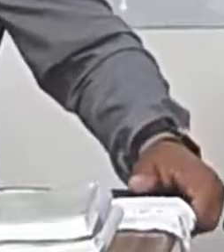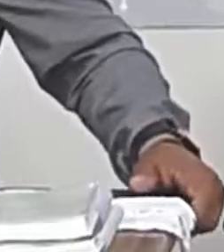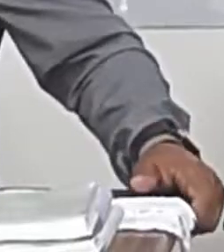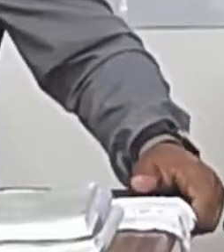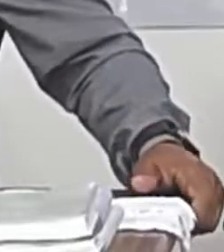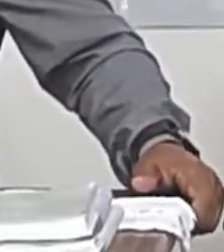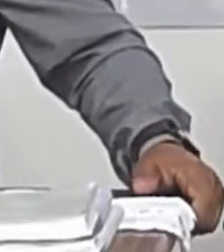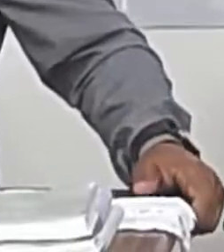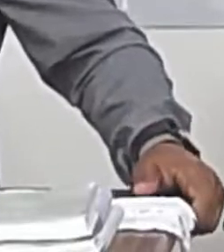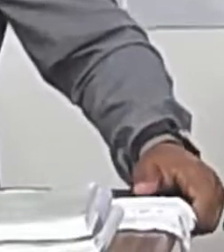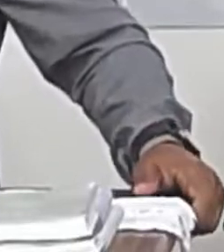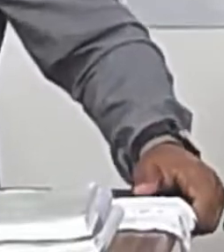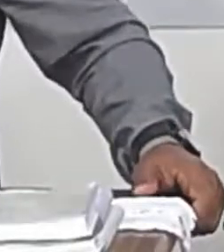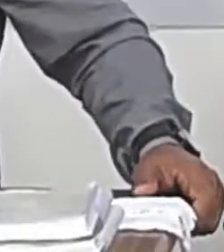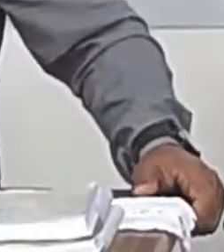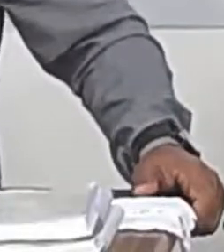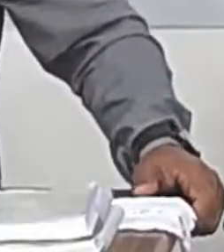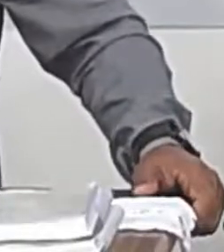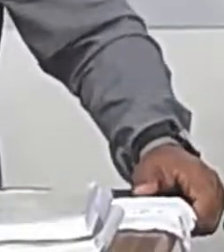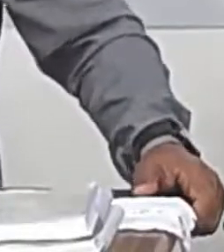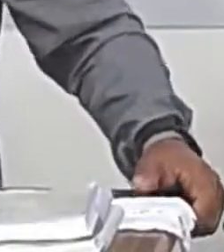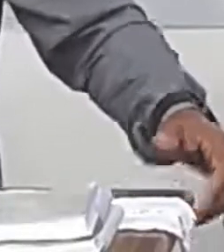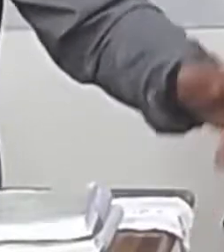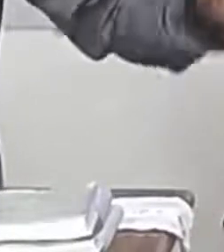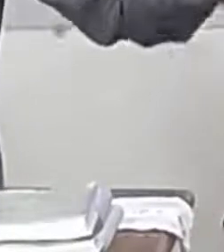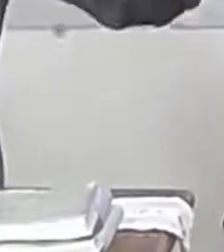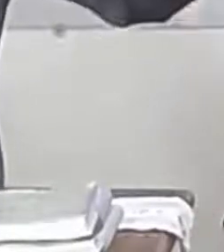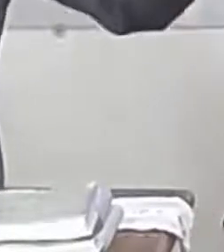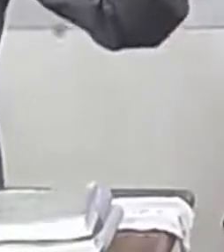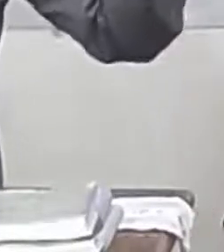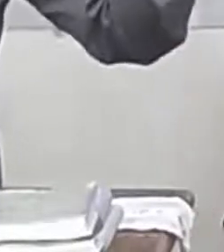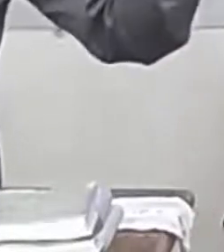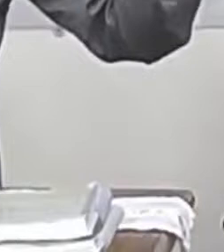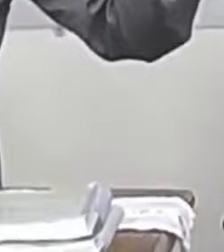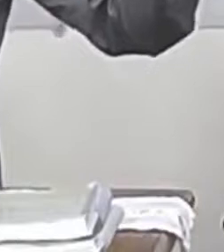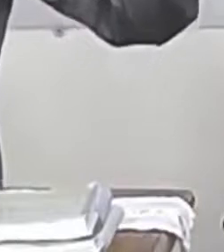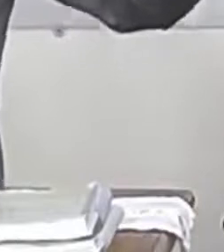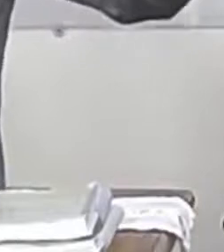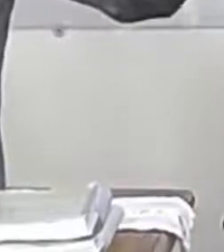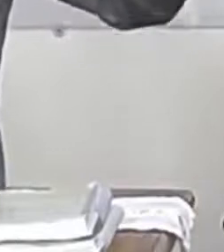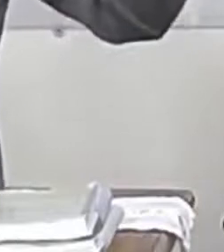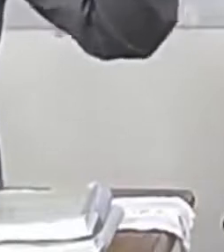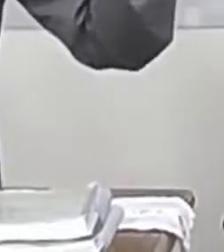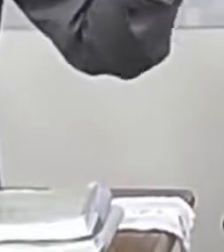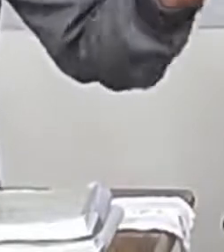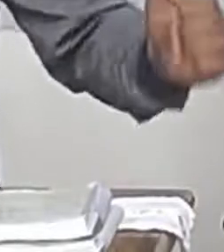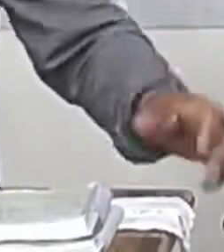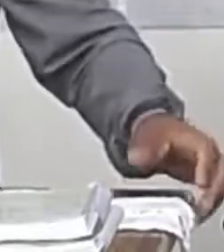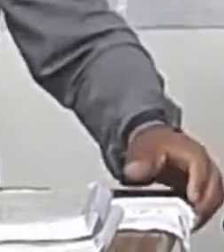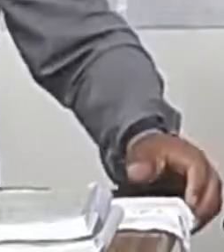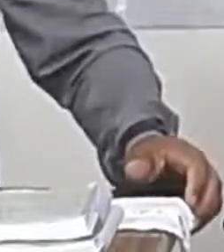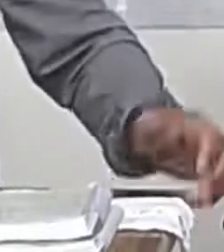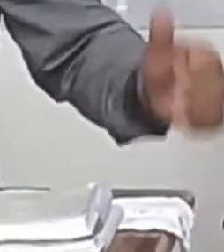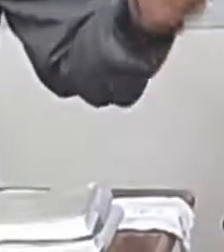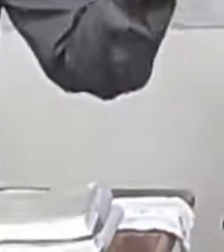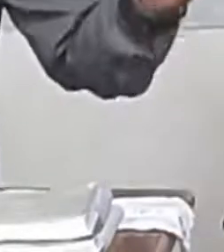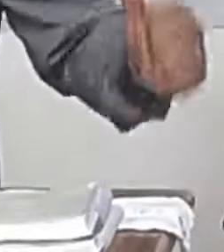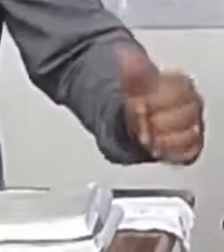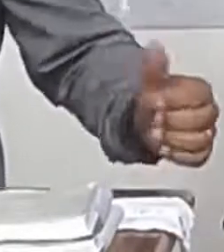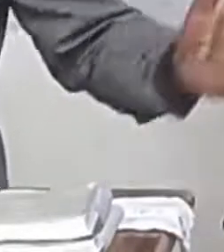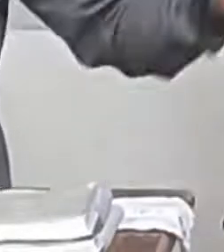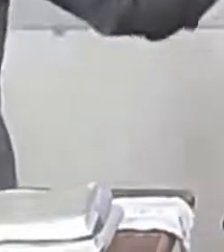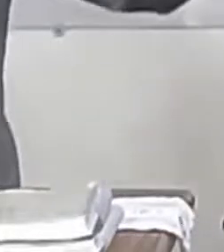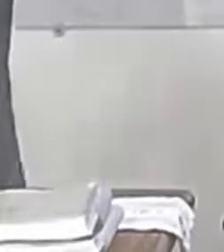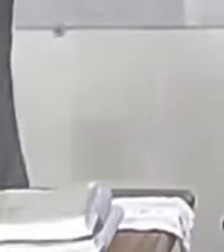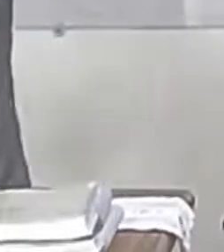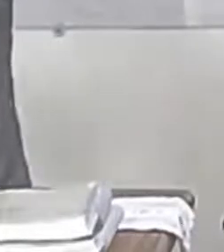it is in all the tongues, peoples, and nations. The spiritual gifts that were